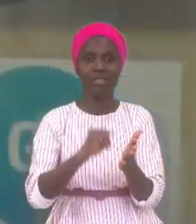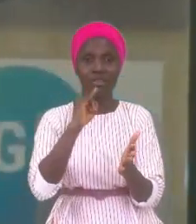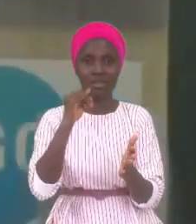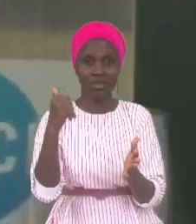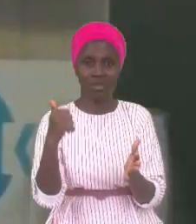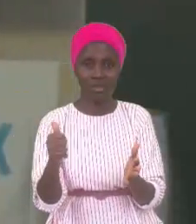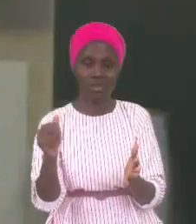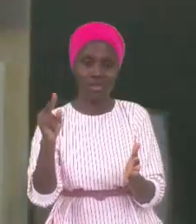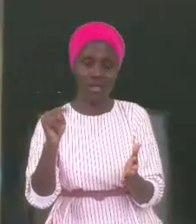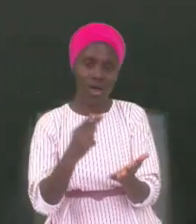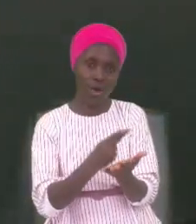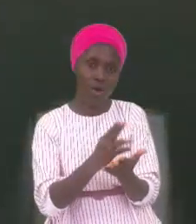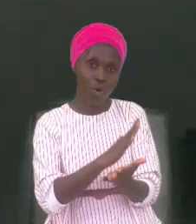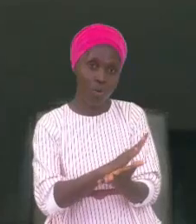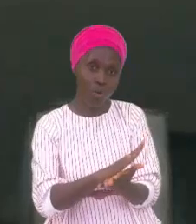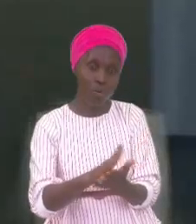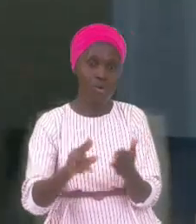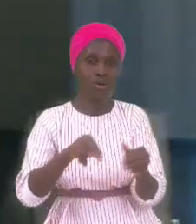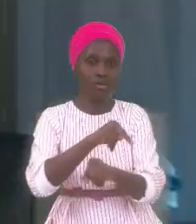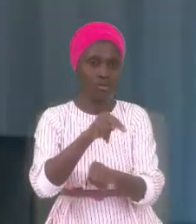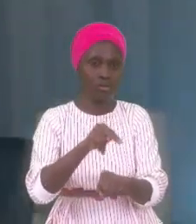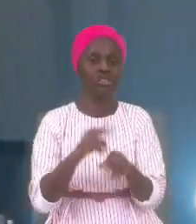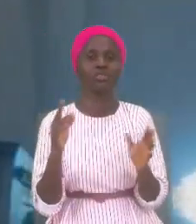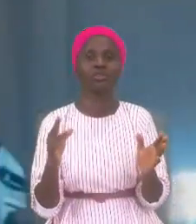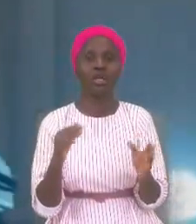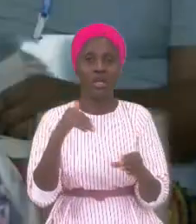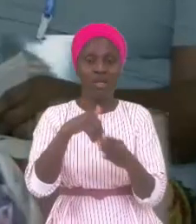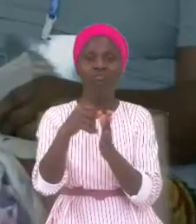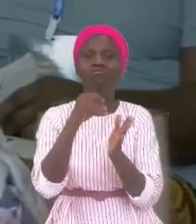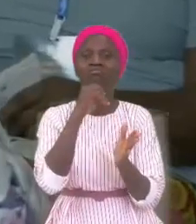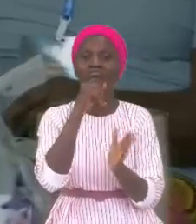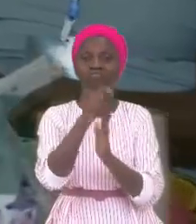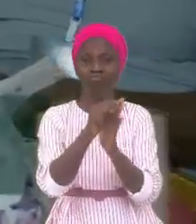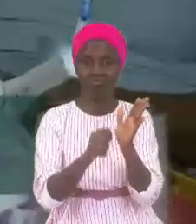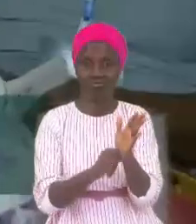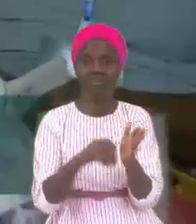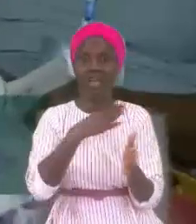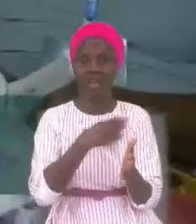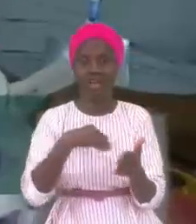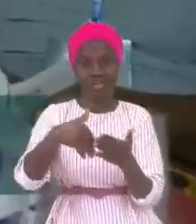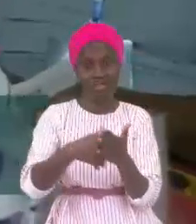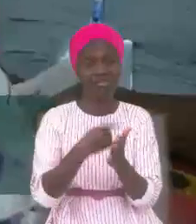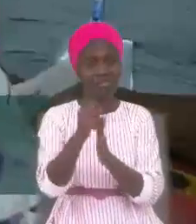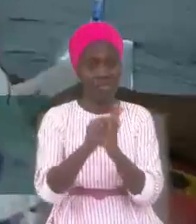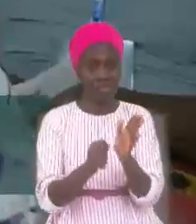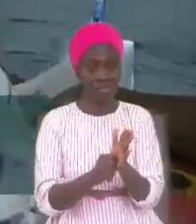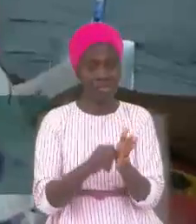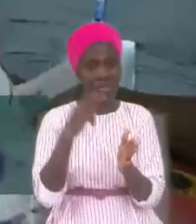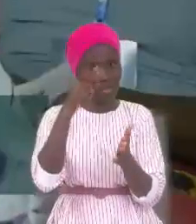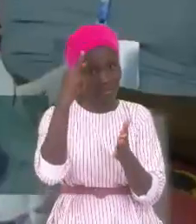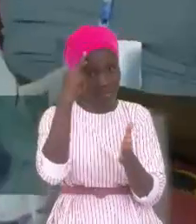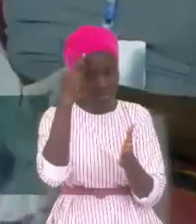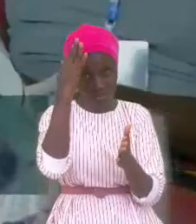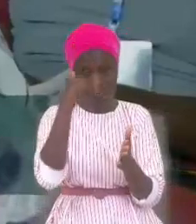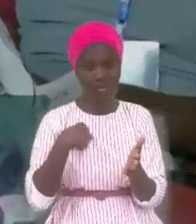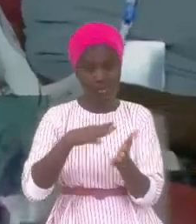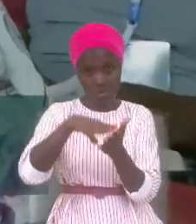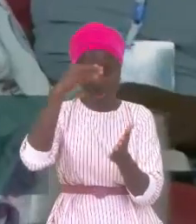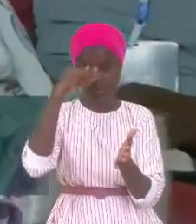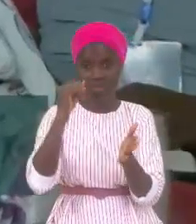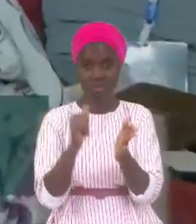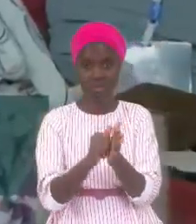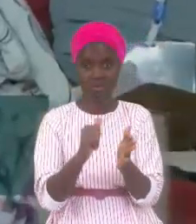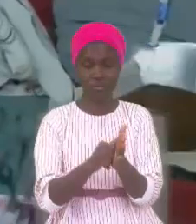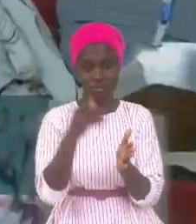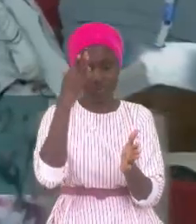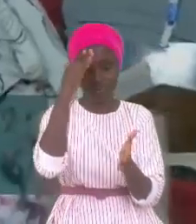to, you see, we're coming to Old Testament, New Testament. Why? So that you know what God expected of Israel, he